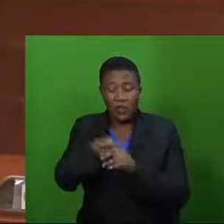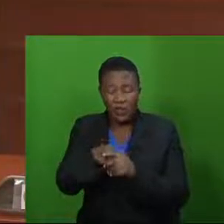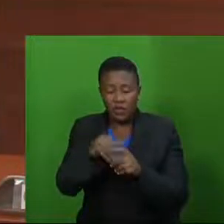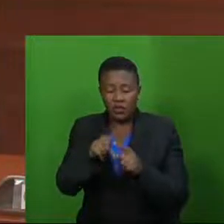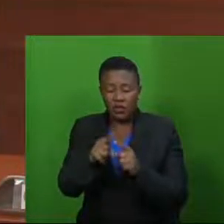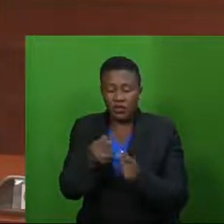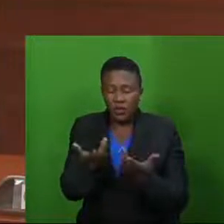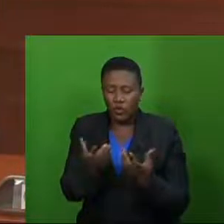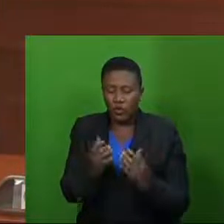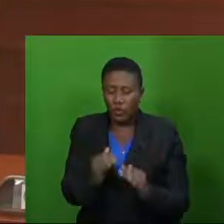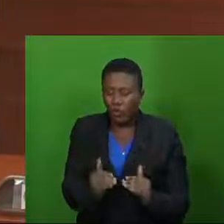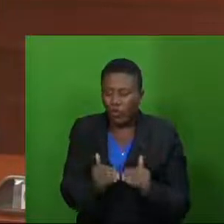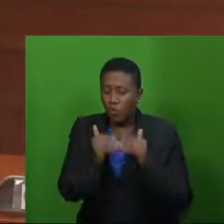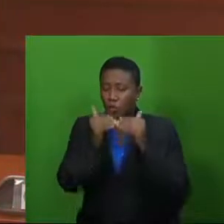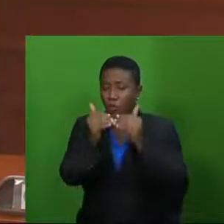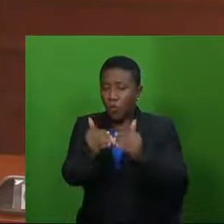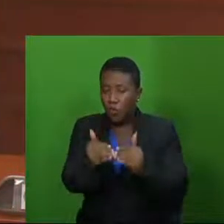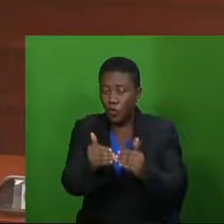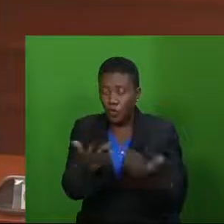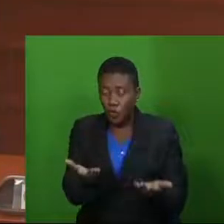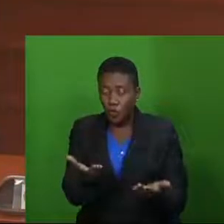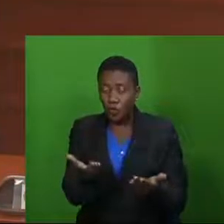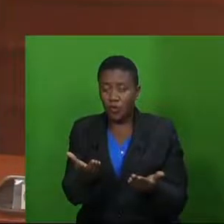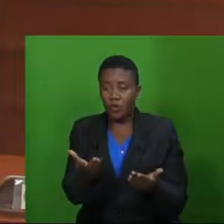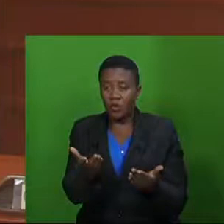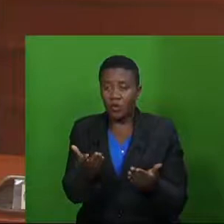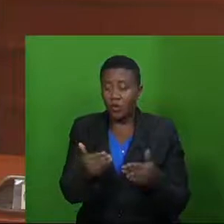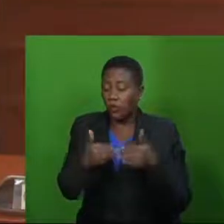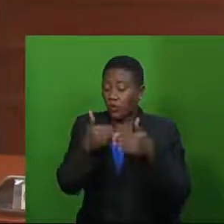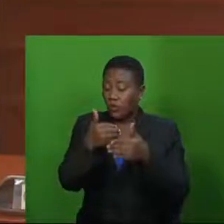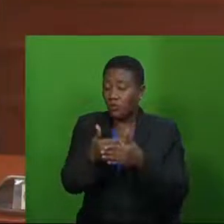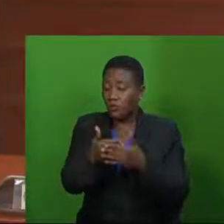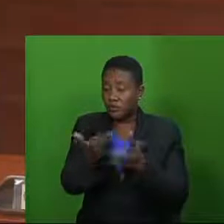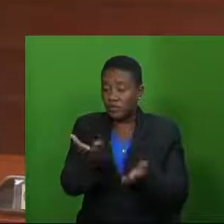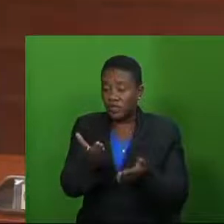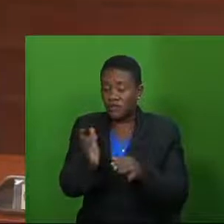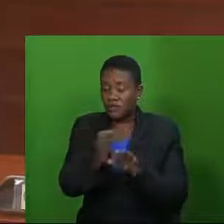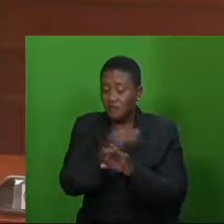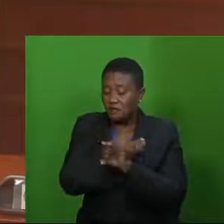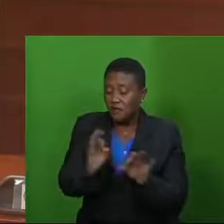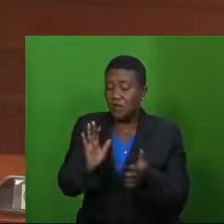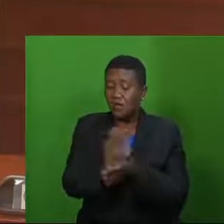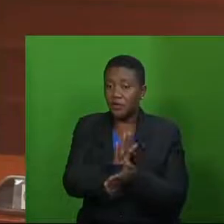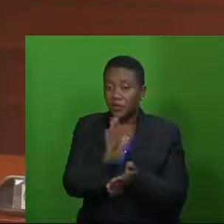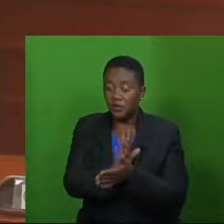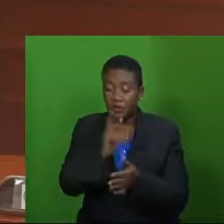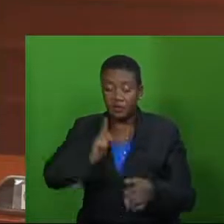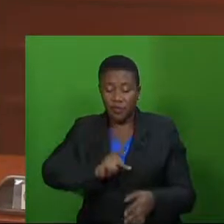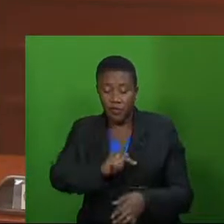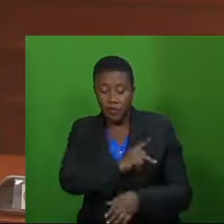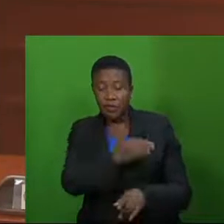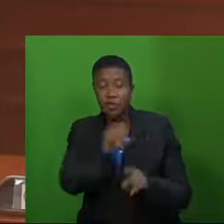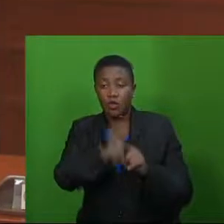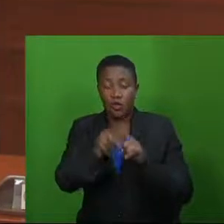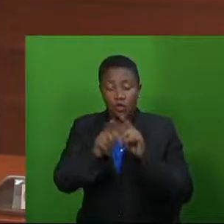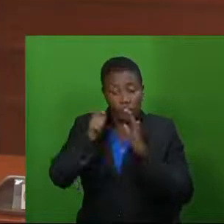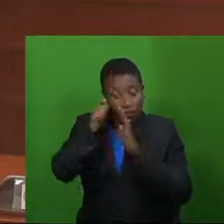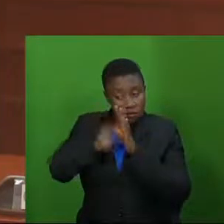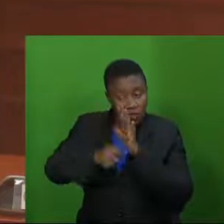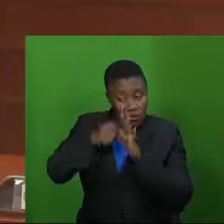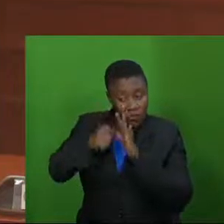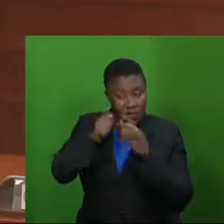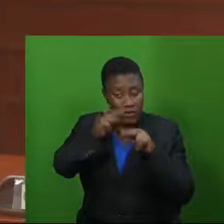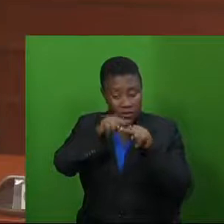move towards a paperless Parliament and virtual sittings as well. And as I've